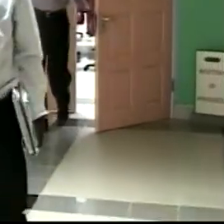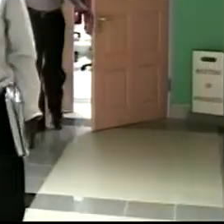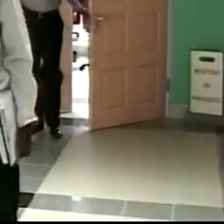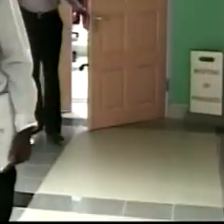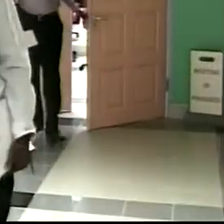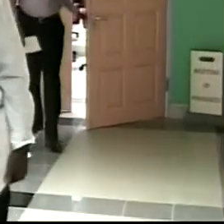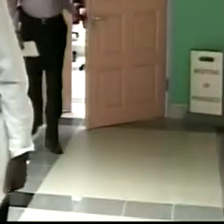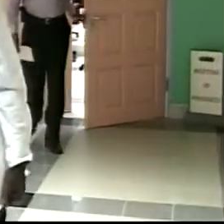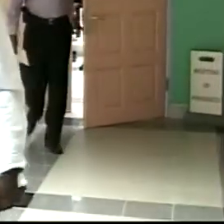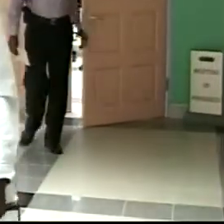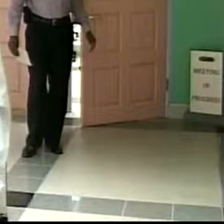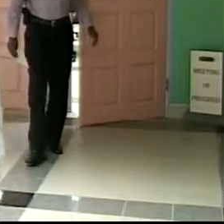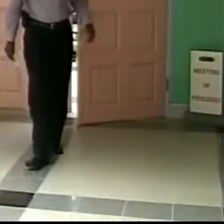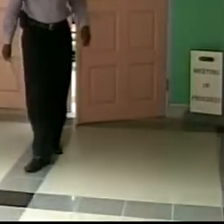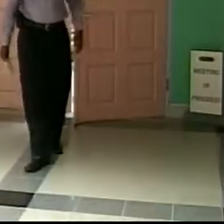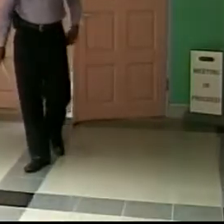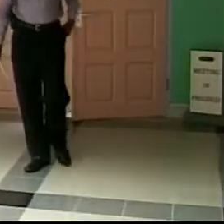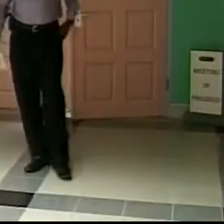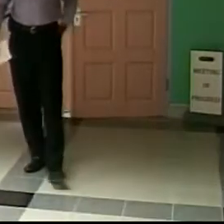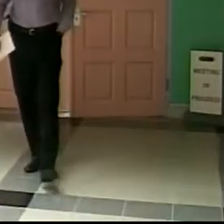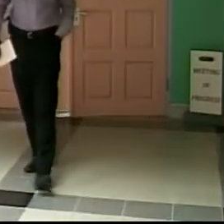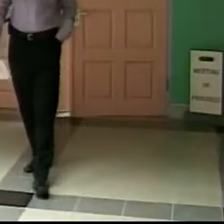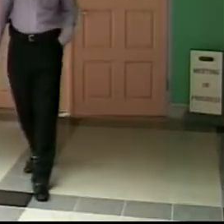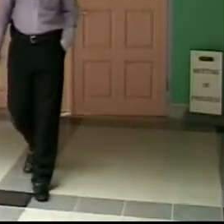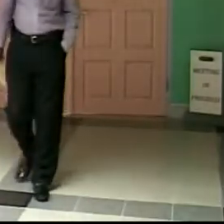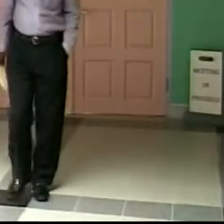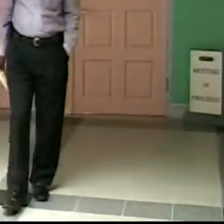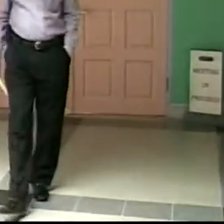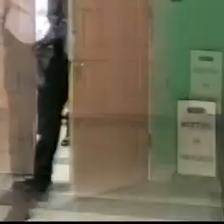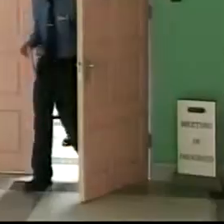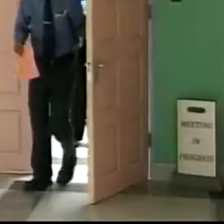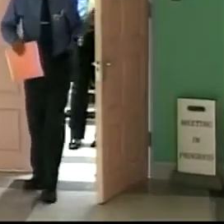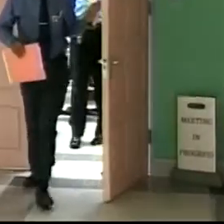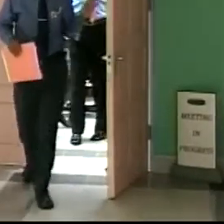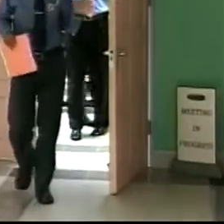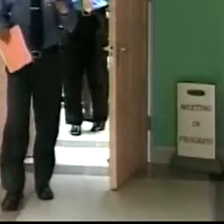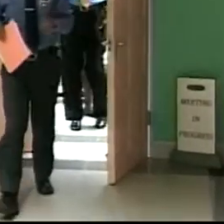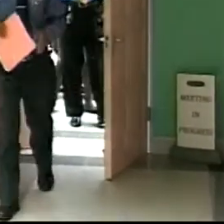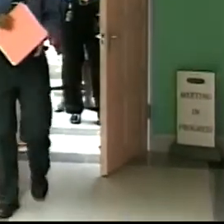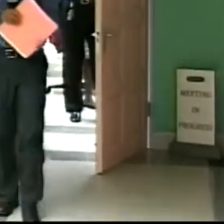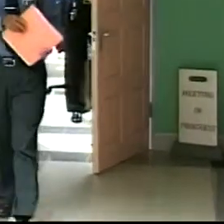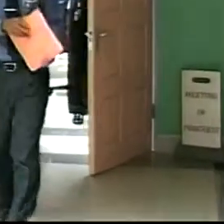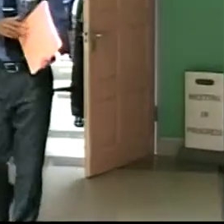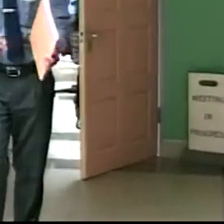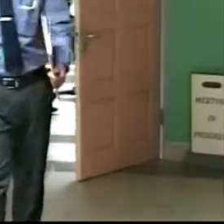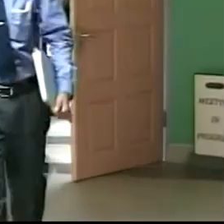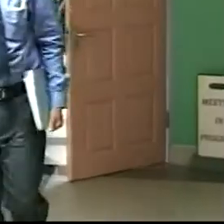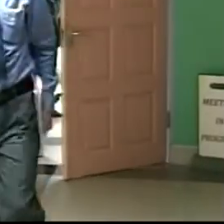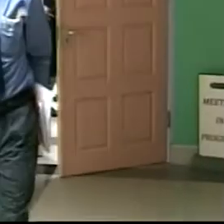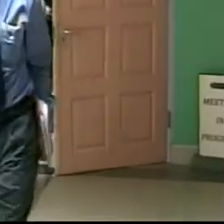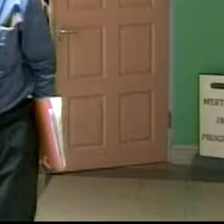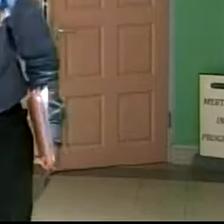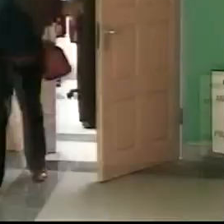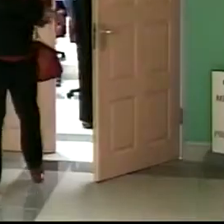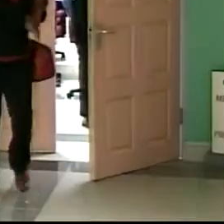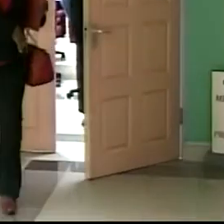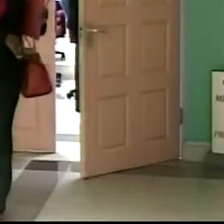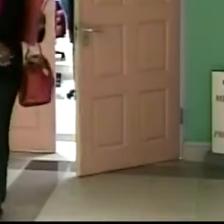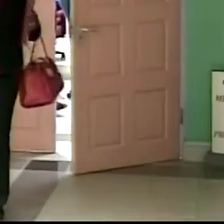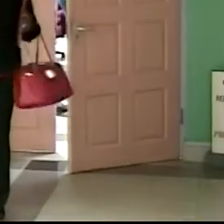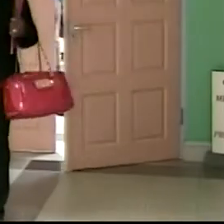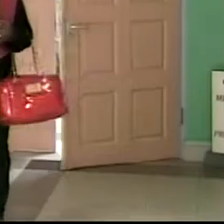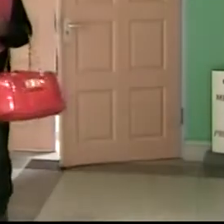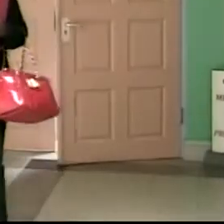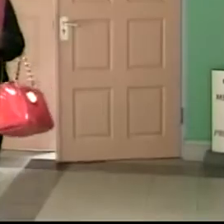evening's meeting. The two sides were locked in talks which began at 3 at the Labour Department in Warrant. It was mediated by the Chief Labour Officer